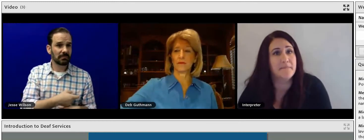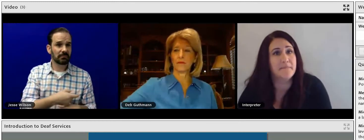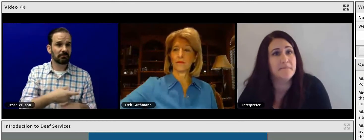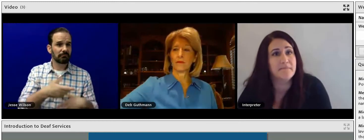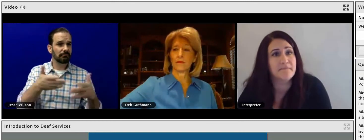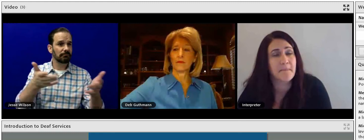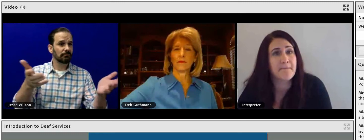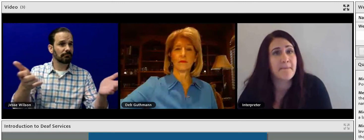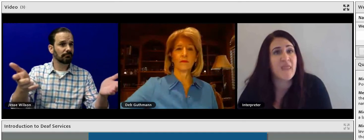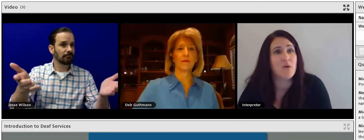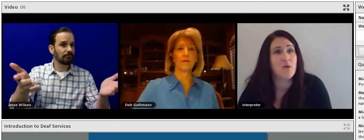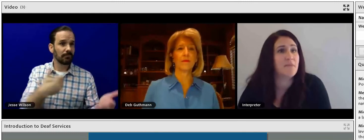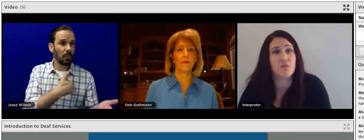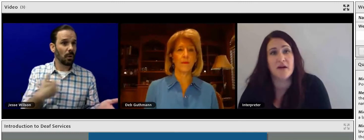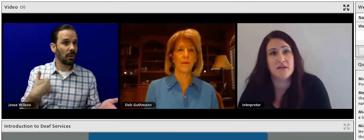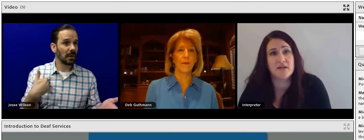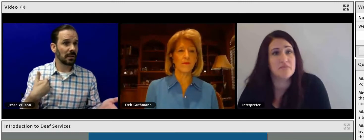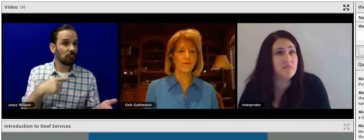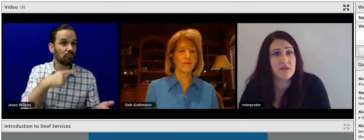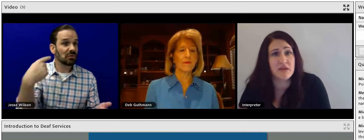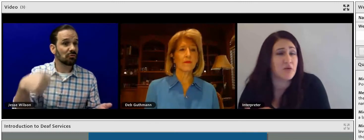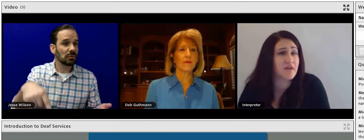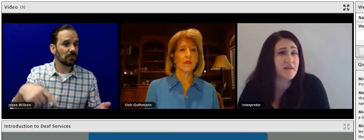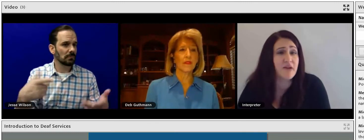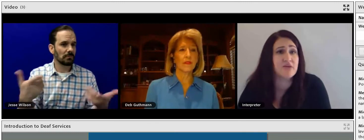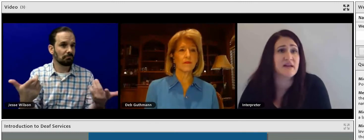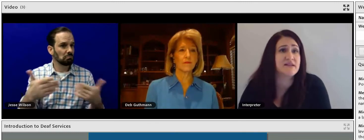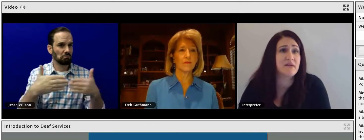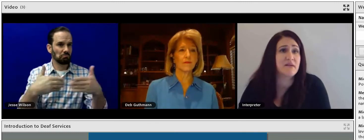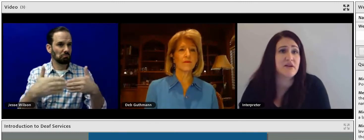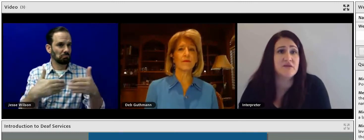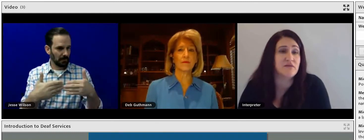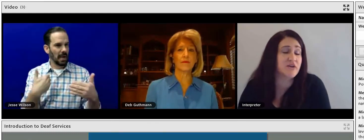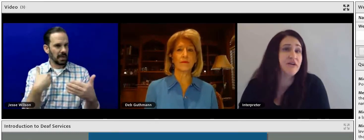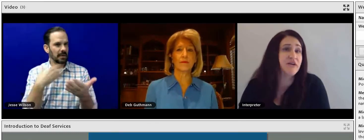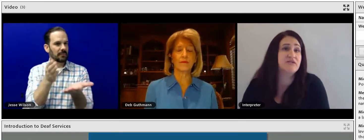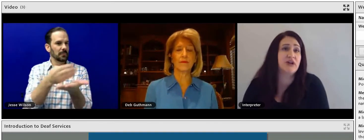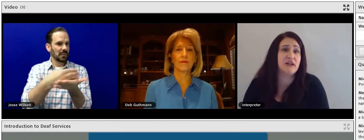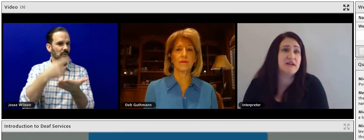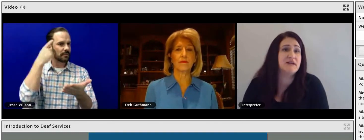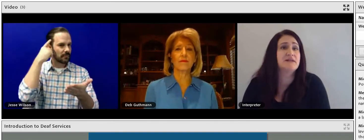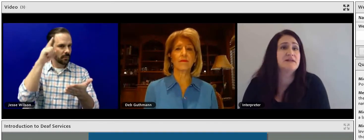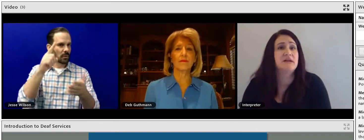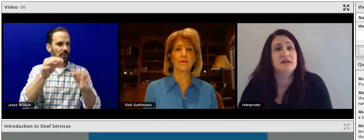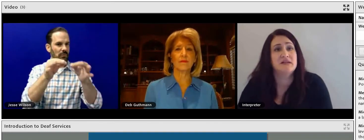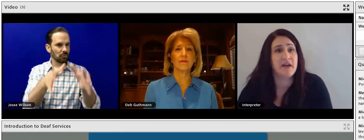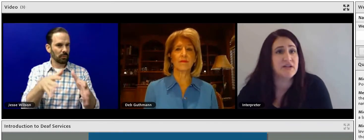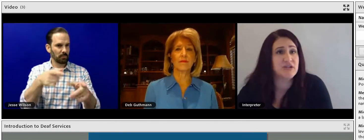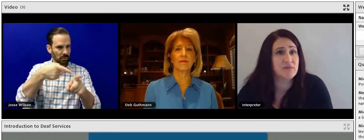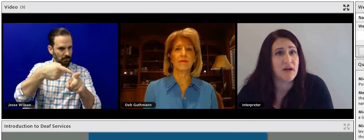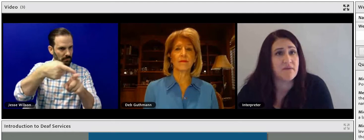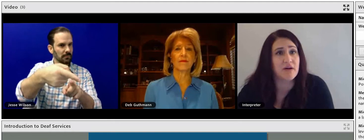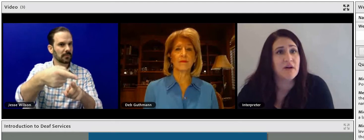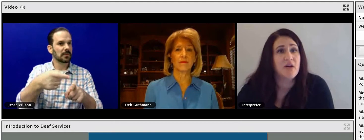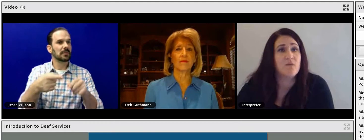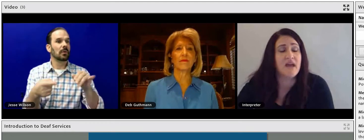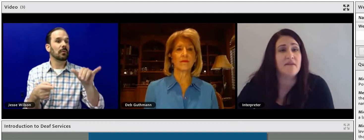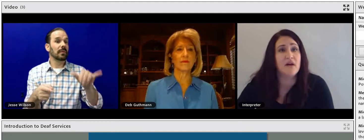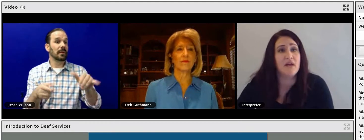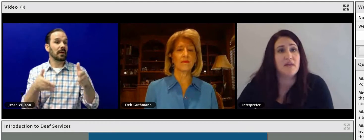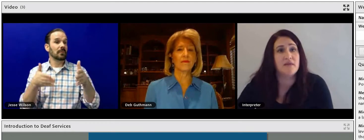we have that. No matter what, the language that somebody might use, Russian, Chinese,